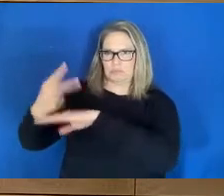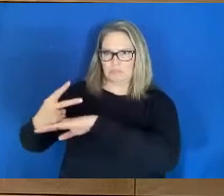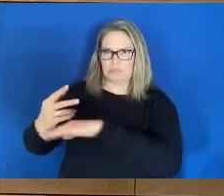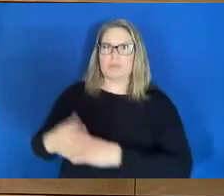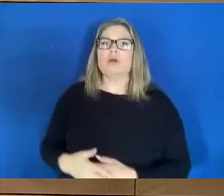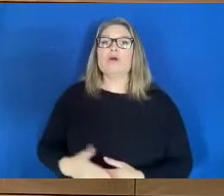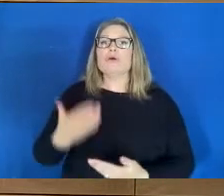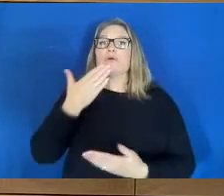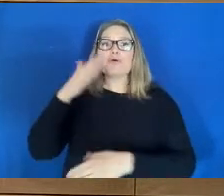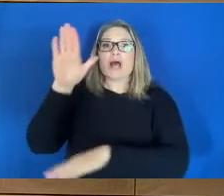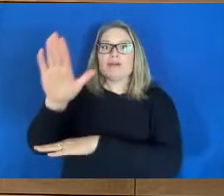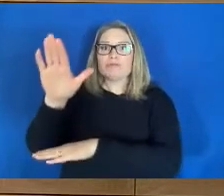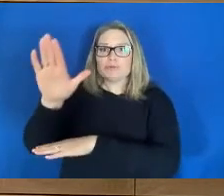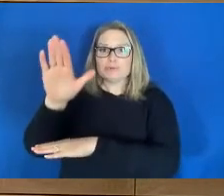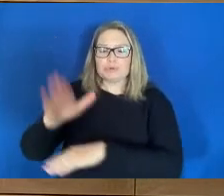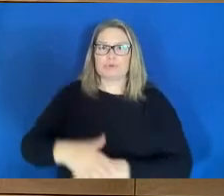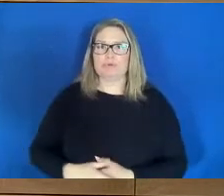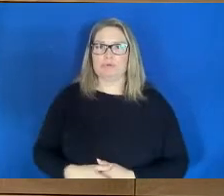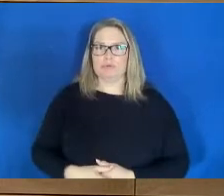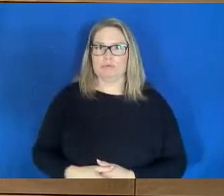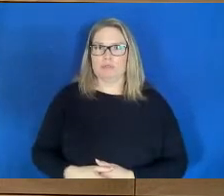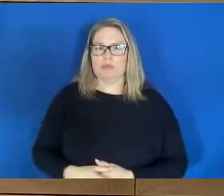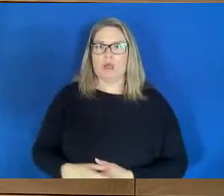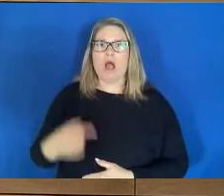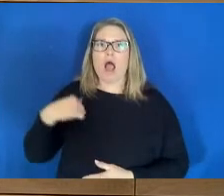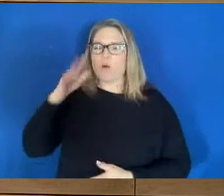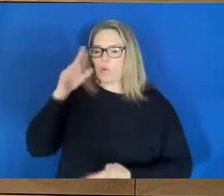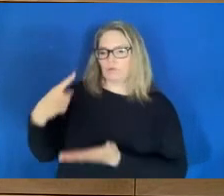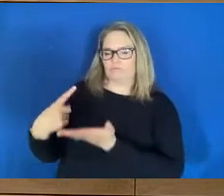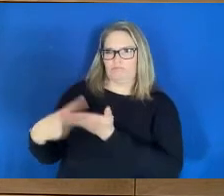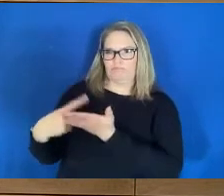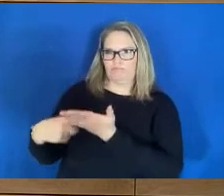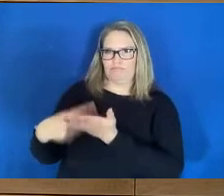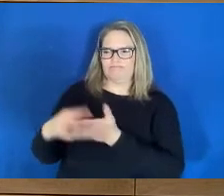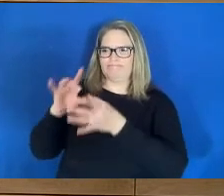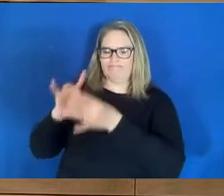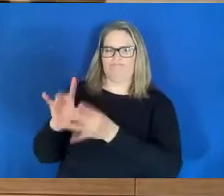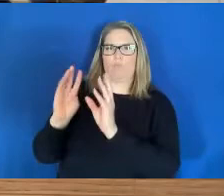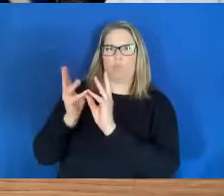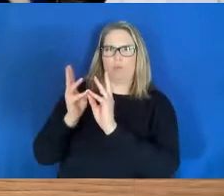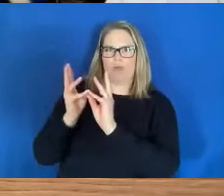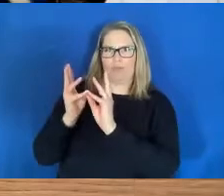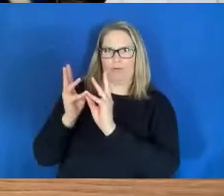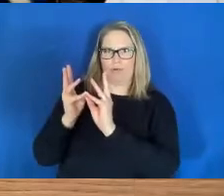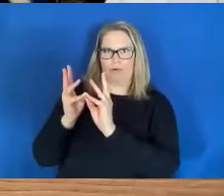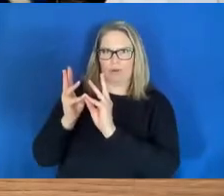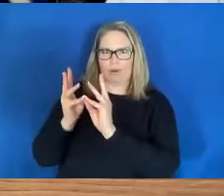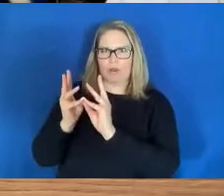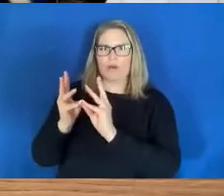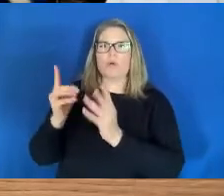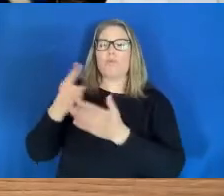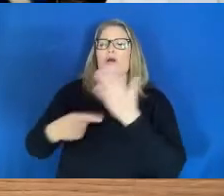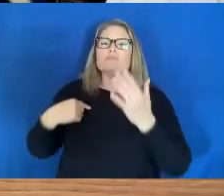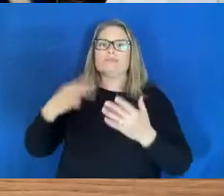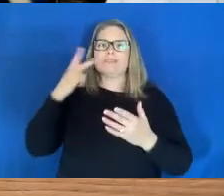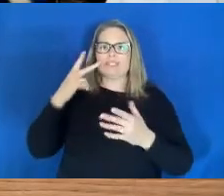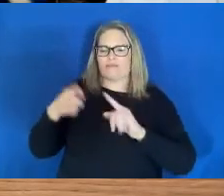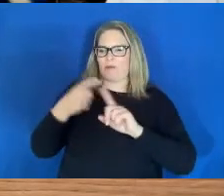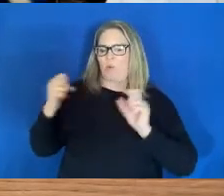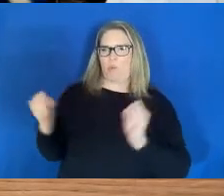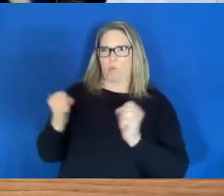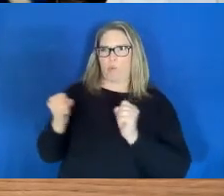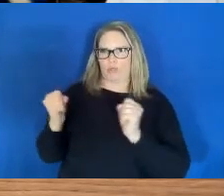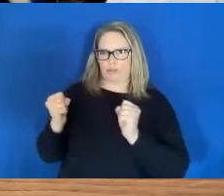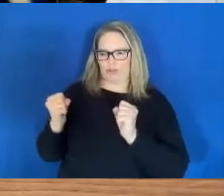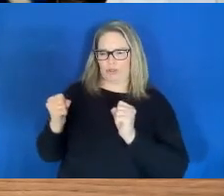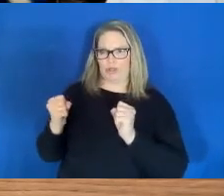afternoon, everyone. I will be speaking of the weather conditions that we've seen since the beginning of this winter, current conditions that we're